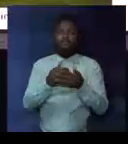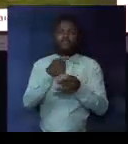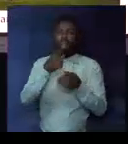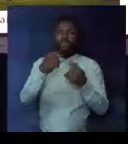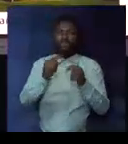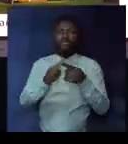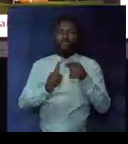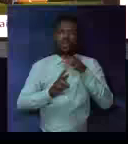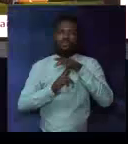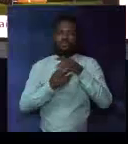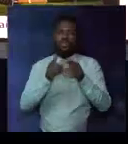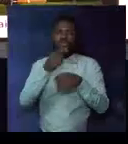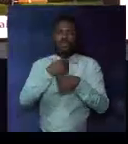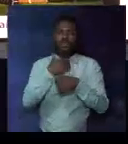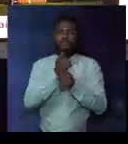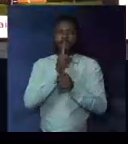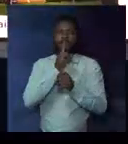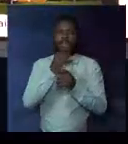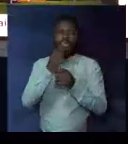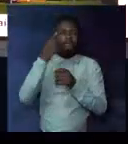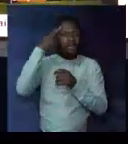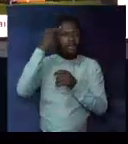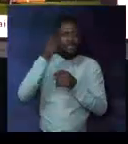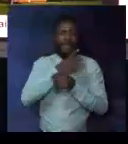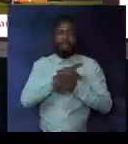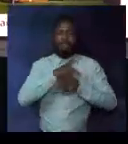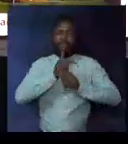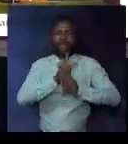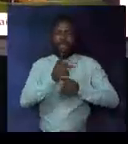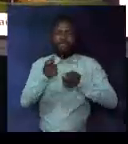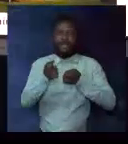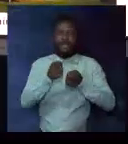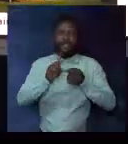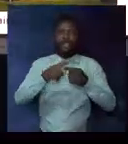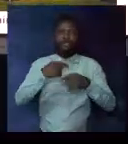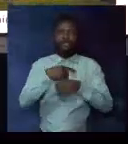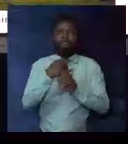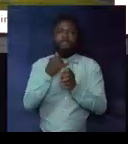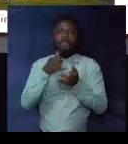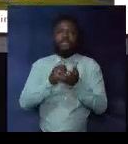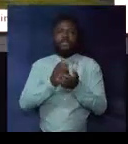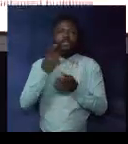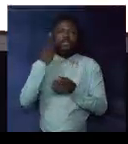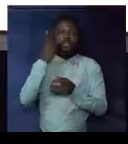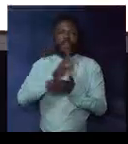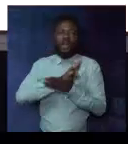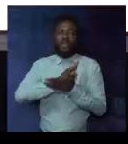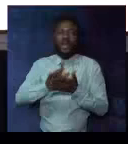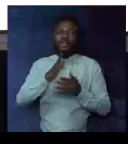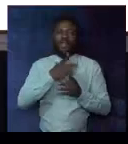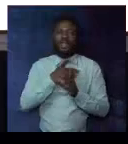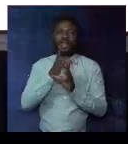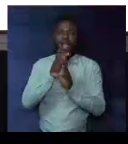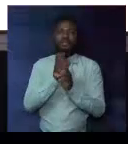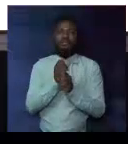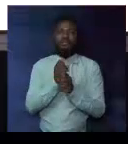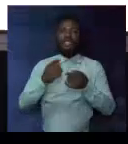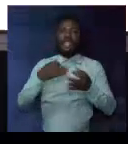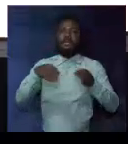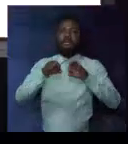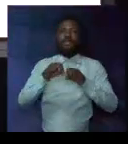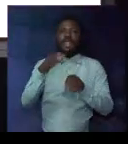you try to repair. You ensure predictive preventive maintenance to make it look nice and